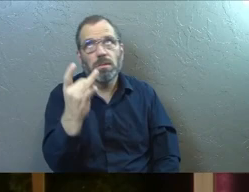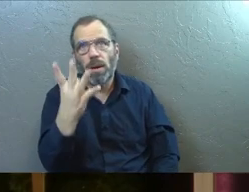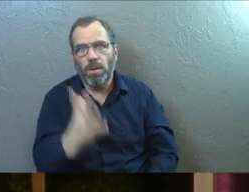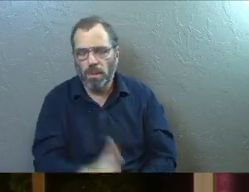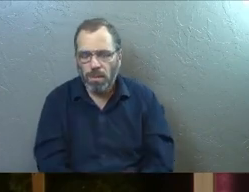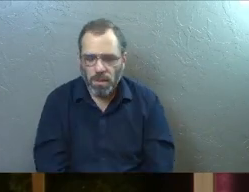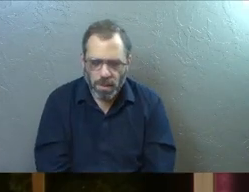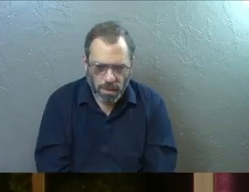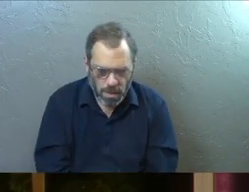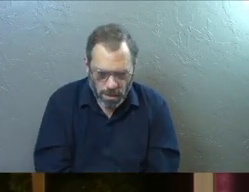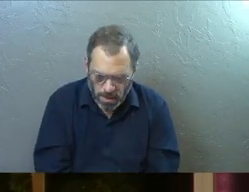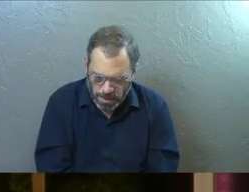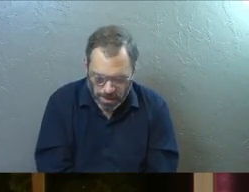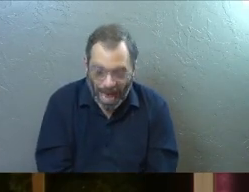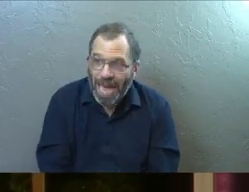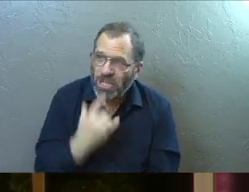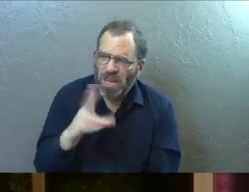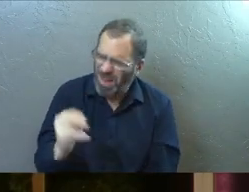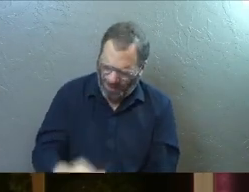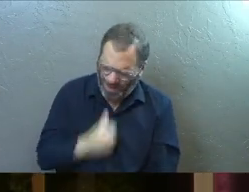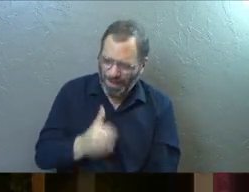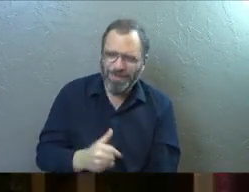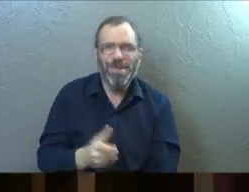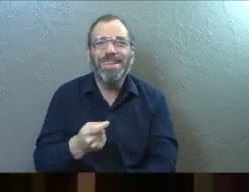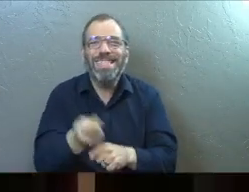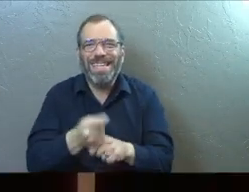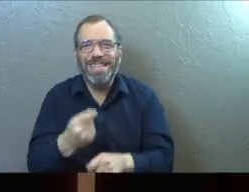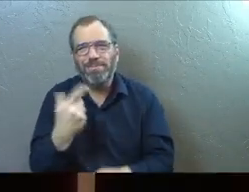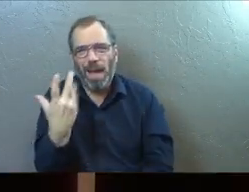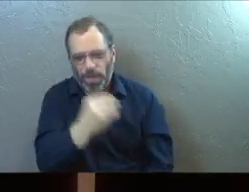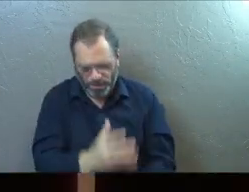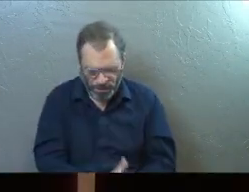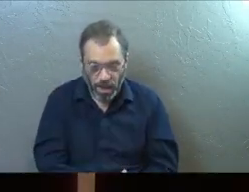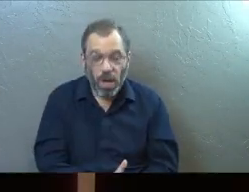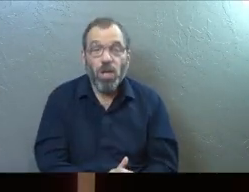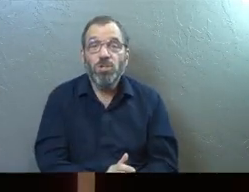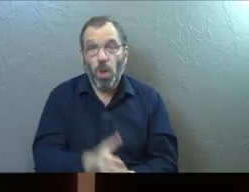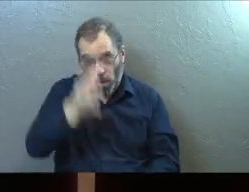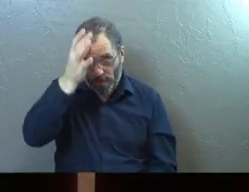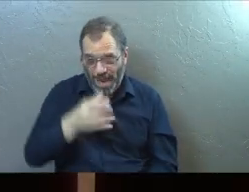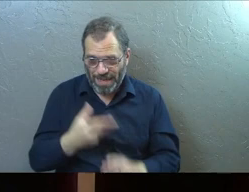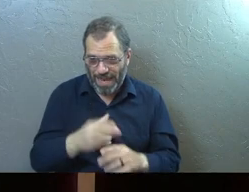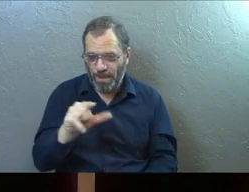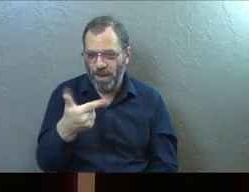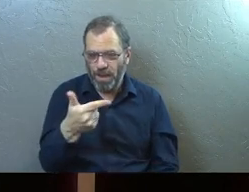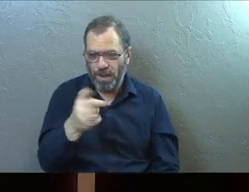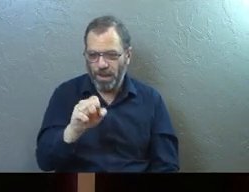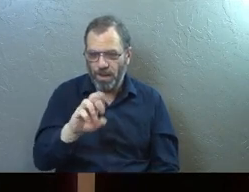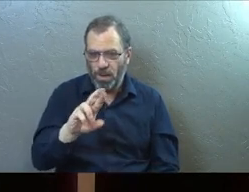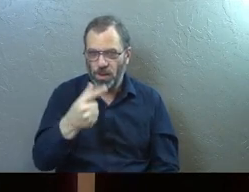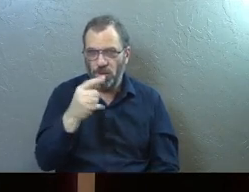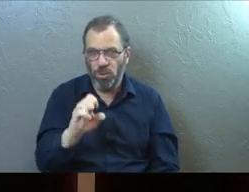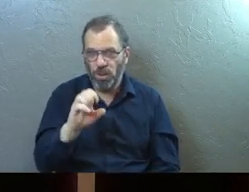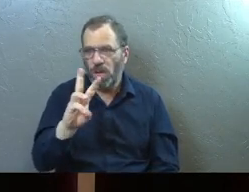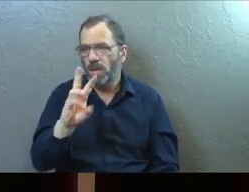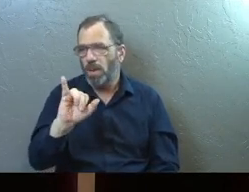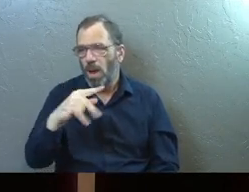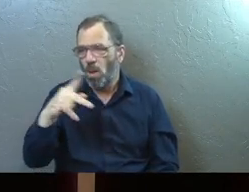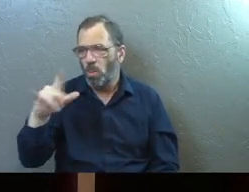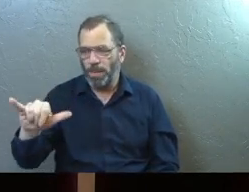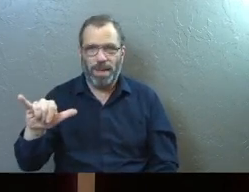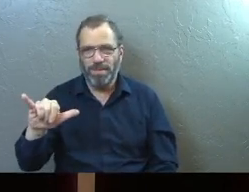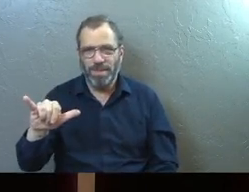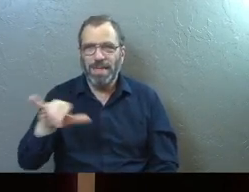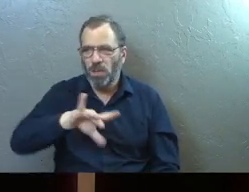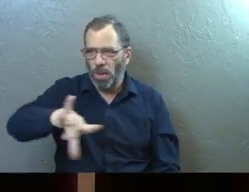know? And I should have said no, just kidding. But so I get picked up by this guy named George Whippy is his name. And this is before